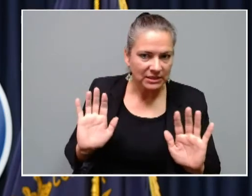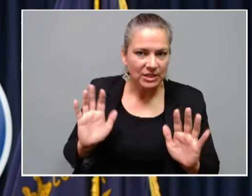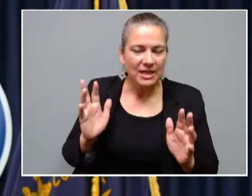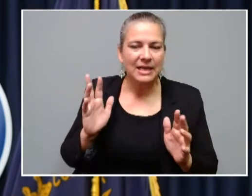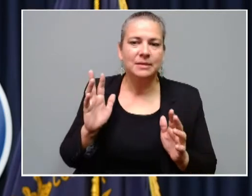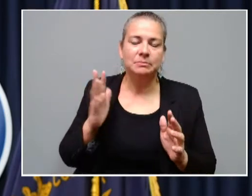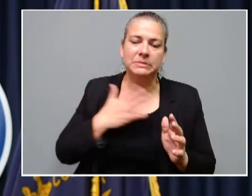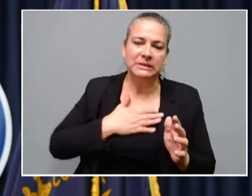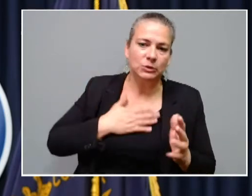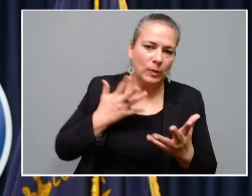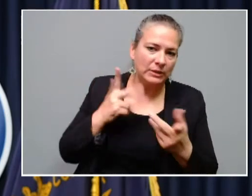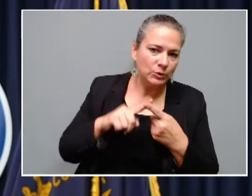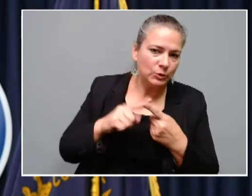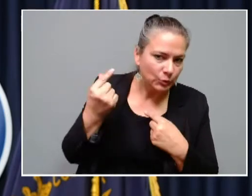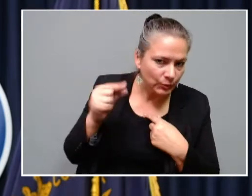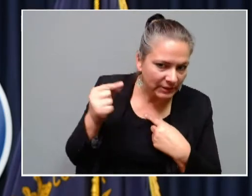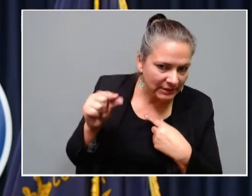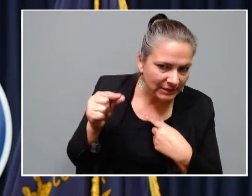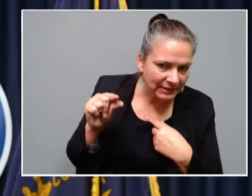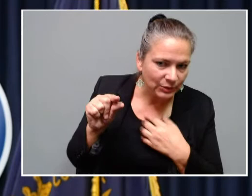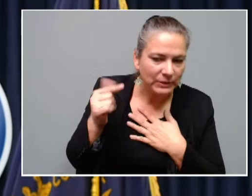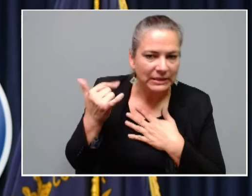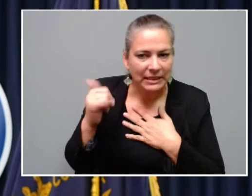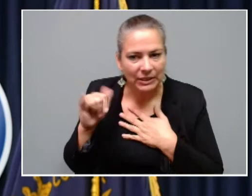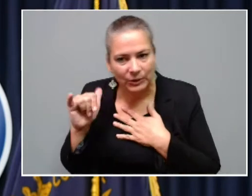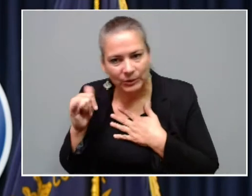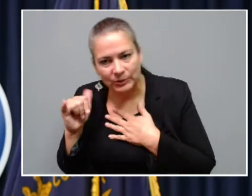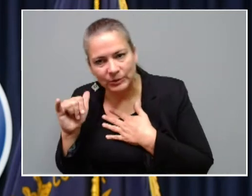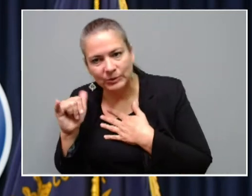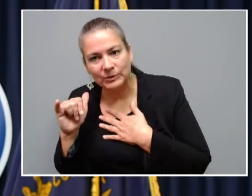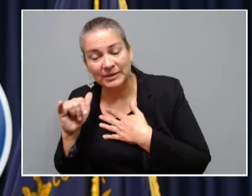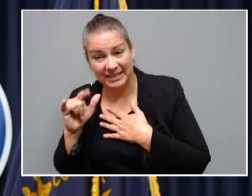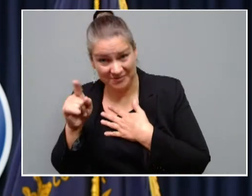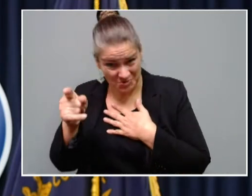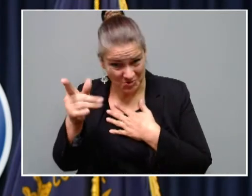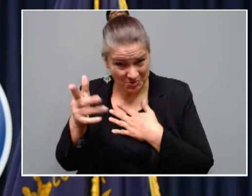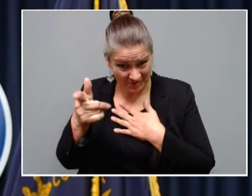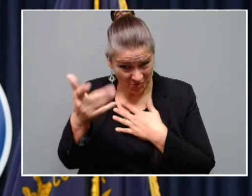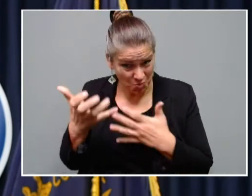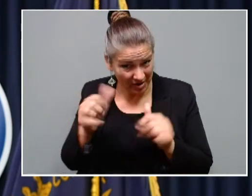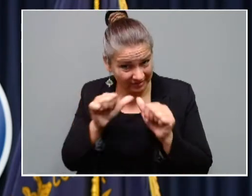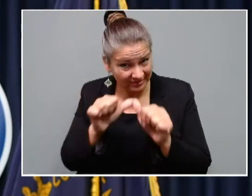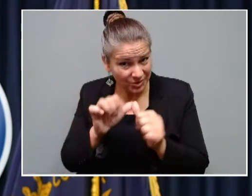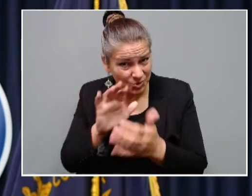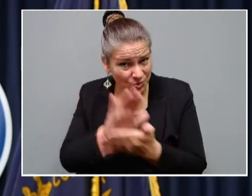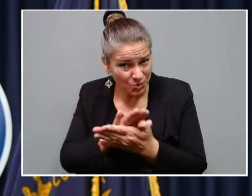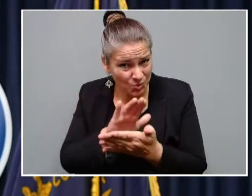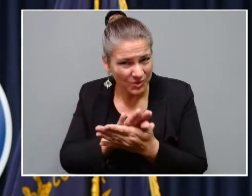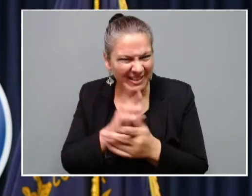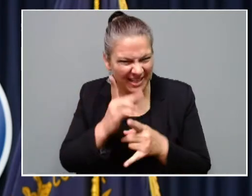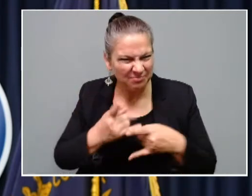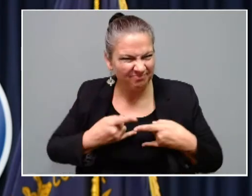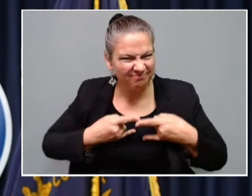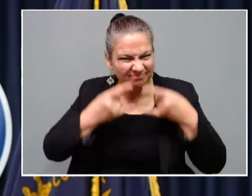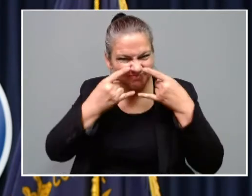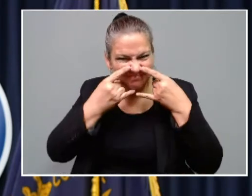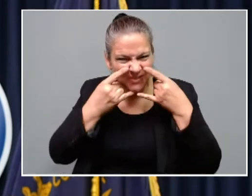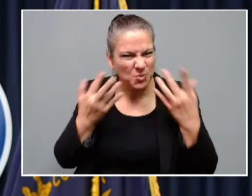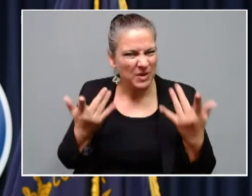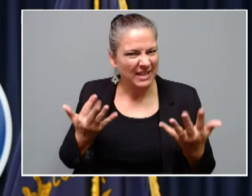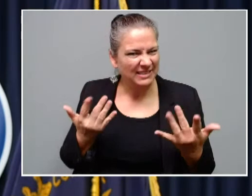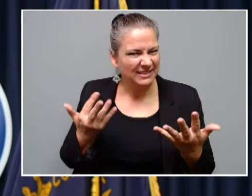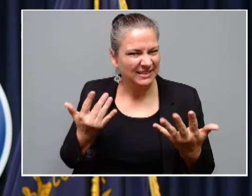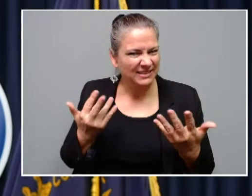yellow. But I mean, if you really want to stay in school, keep them on until we're in a better place.